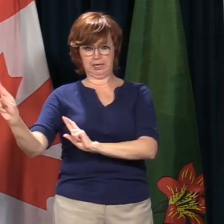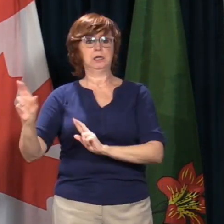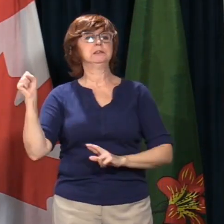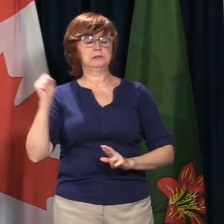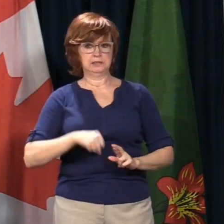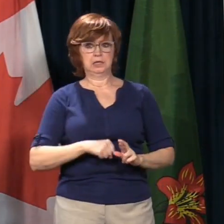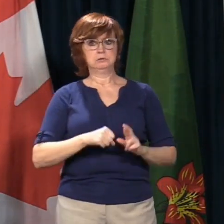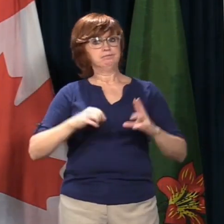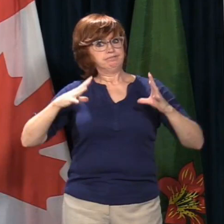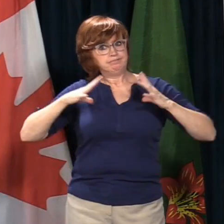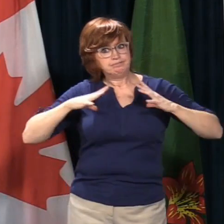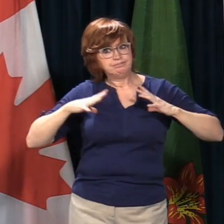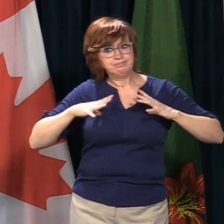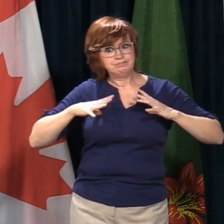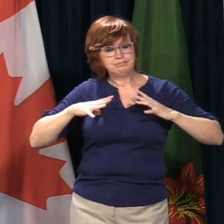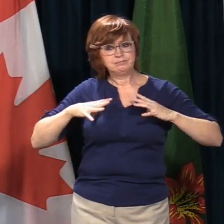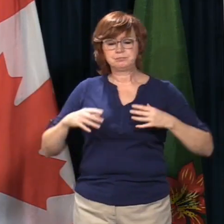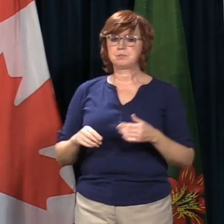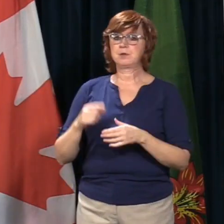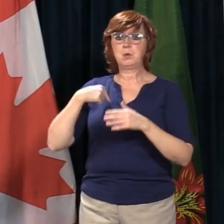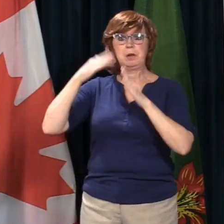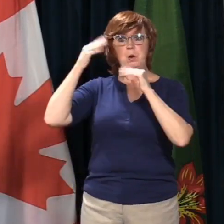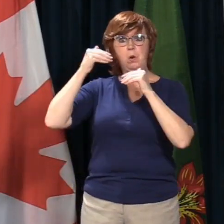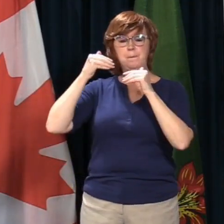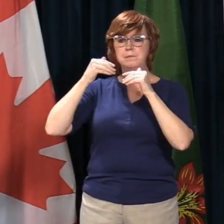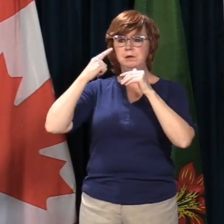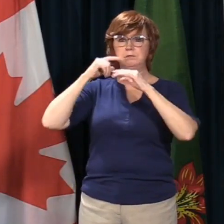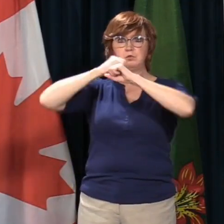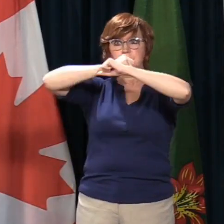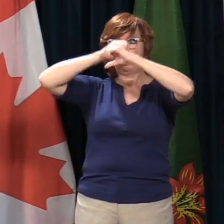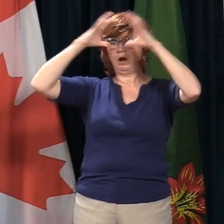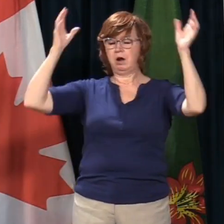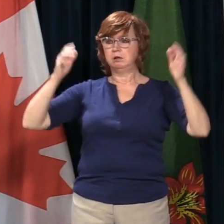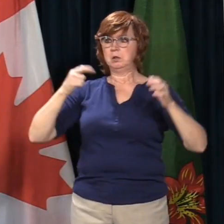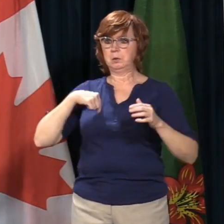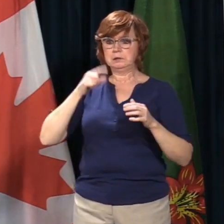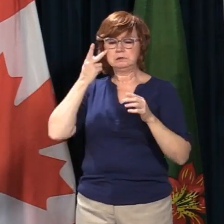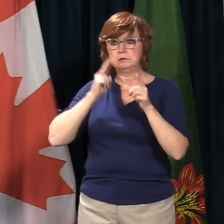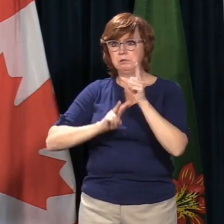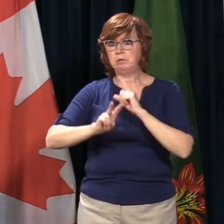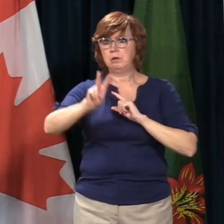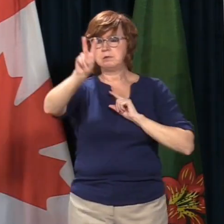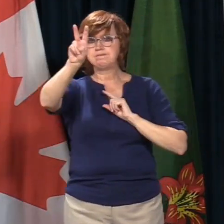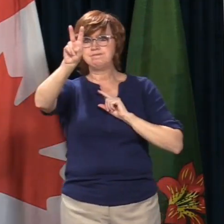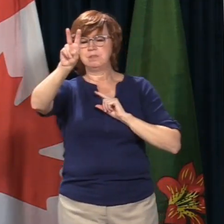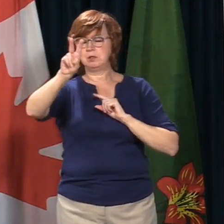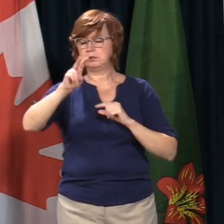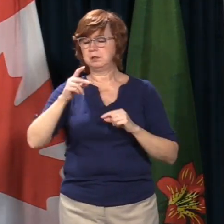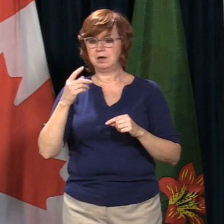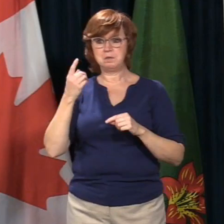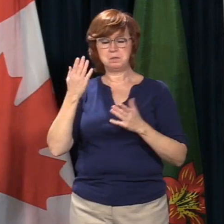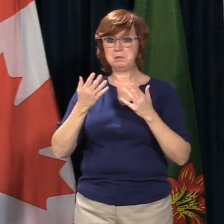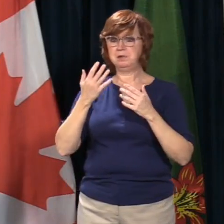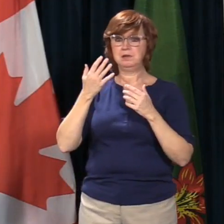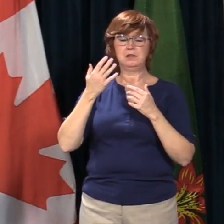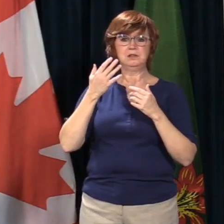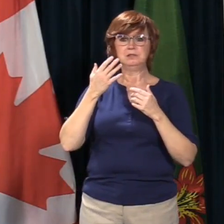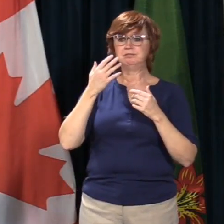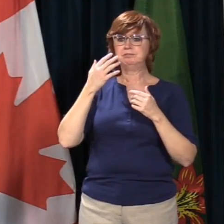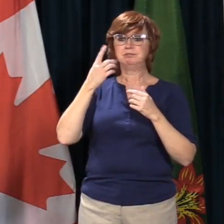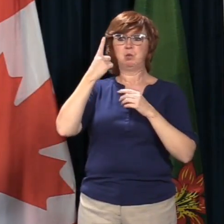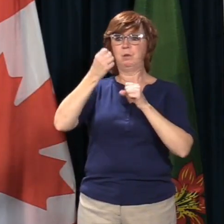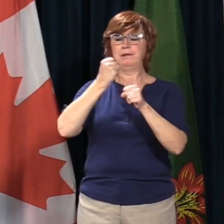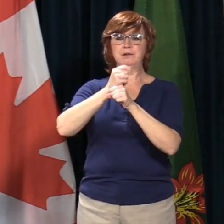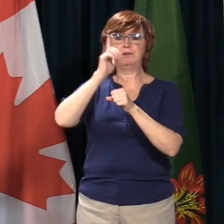surge. Our hope is that one day we can report back and say this extra capacity we were building was never used for COVID, but is being used for us